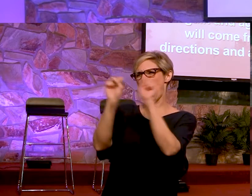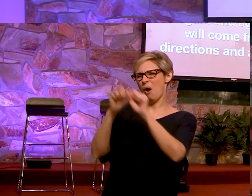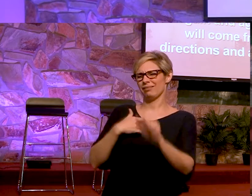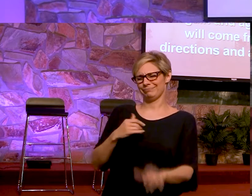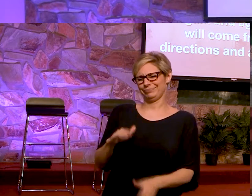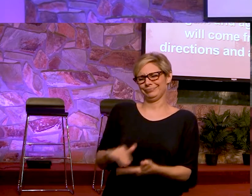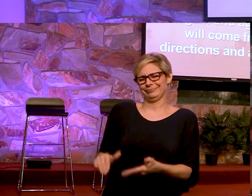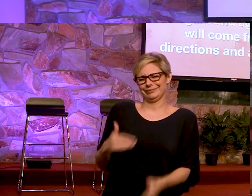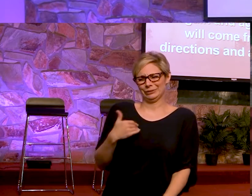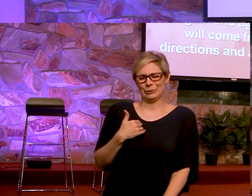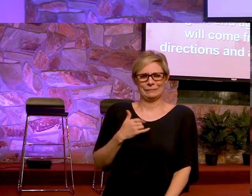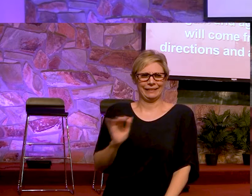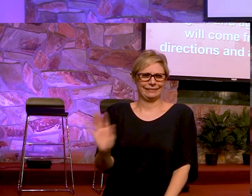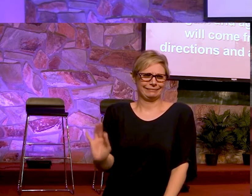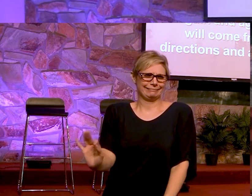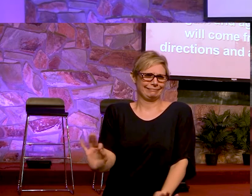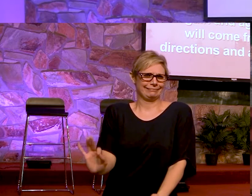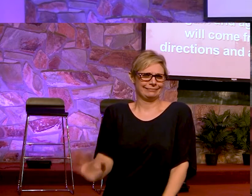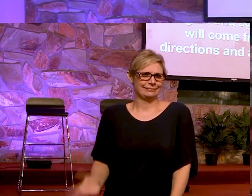them.